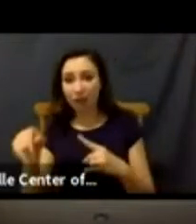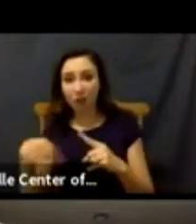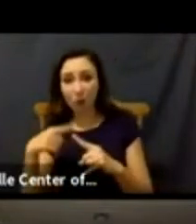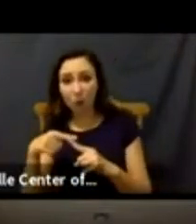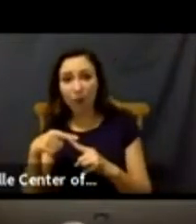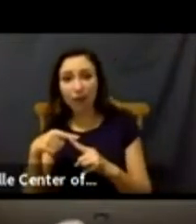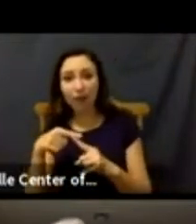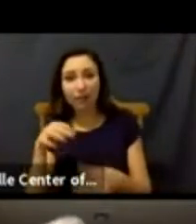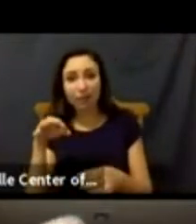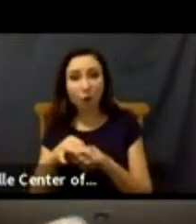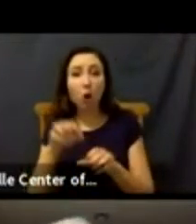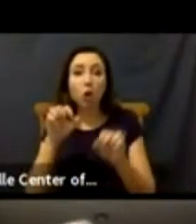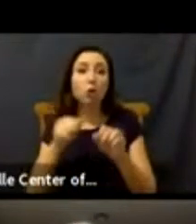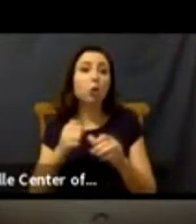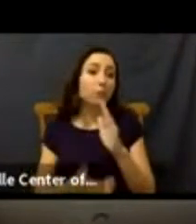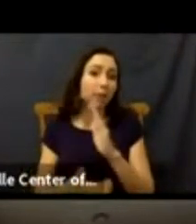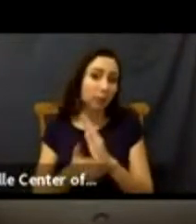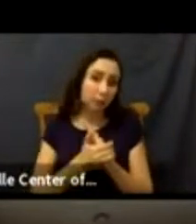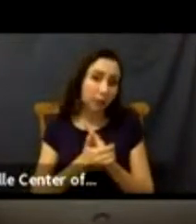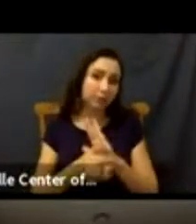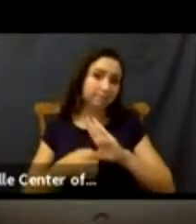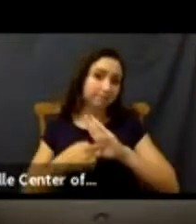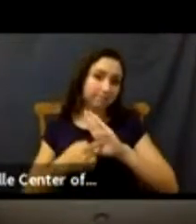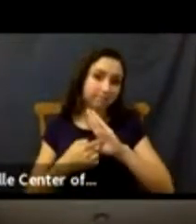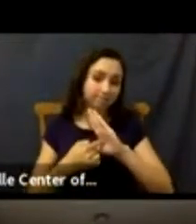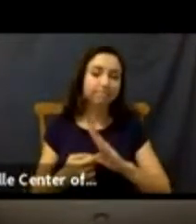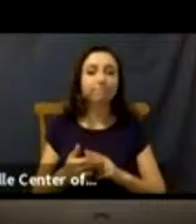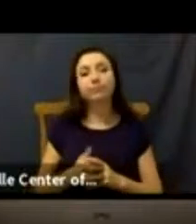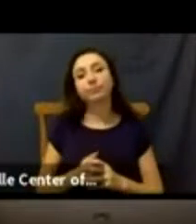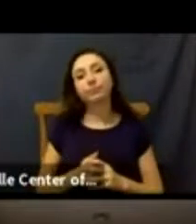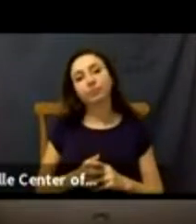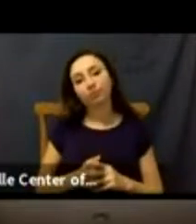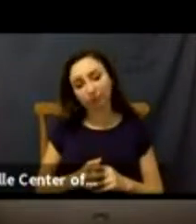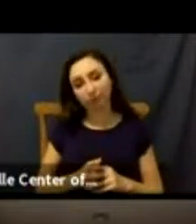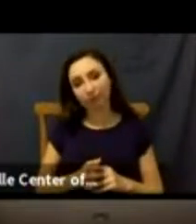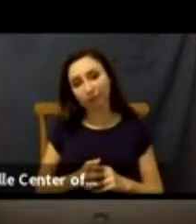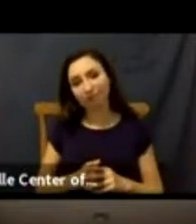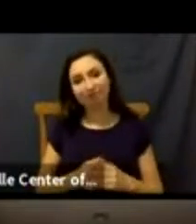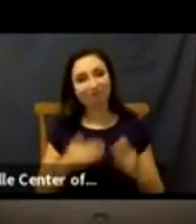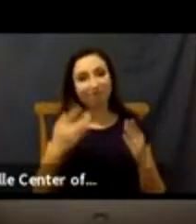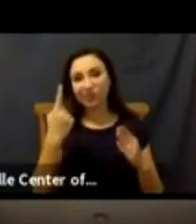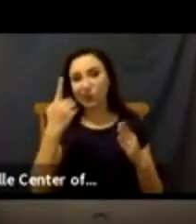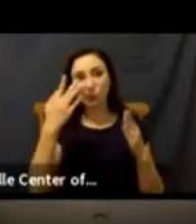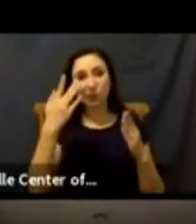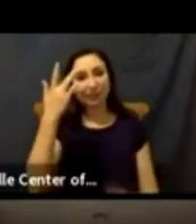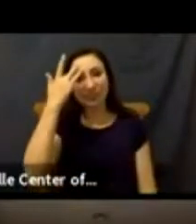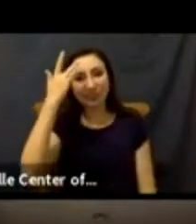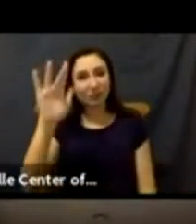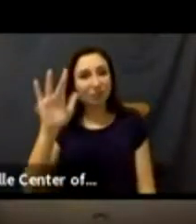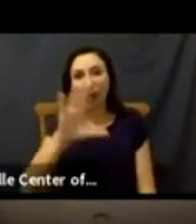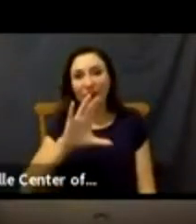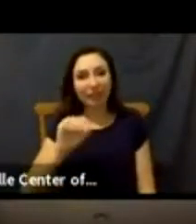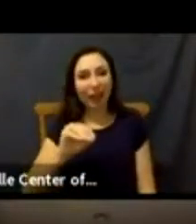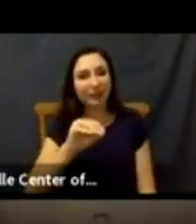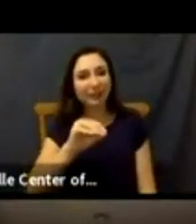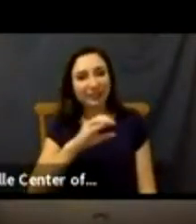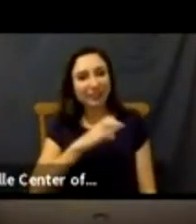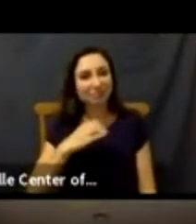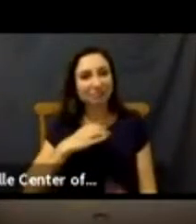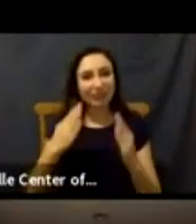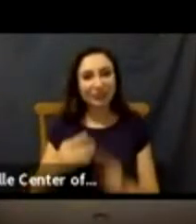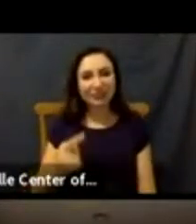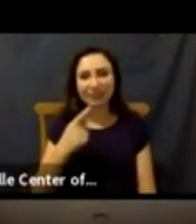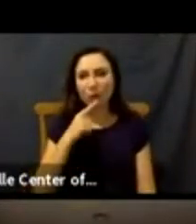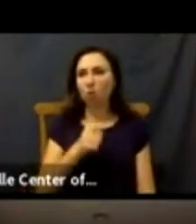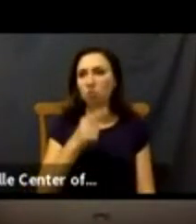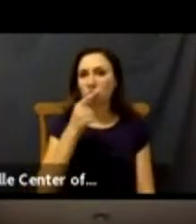amended. So, for instance, some smart county commissioner may be listening to this meeting right now and saying, holy cow, she's